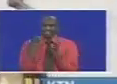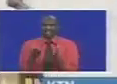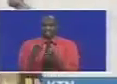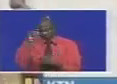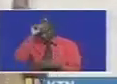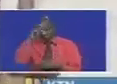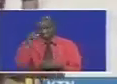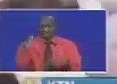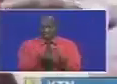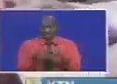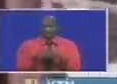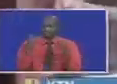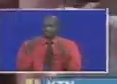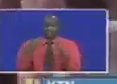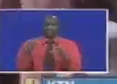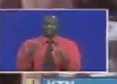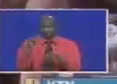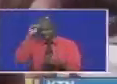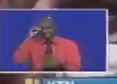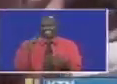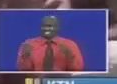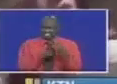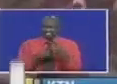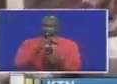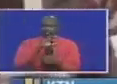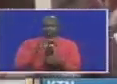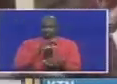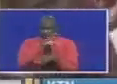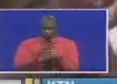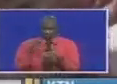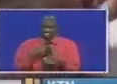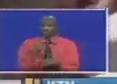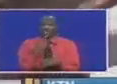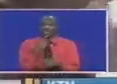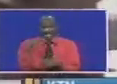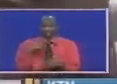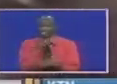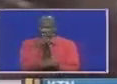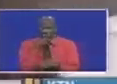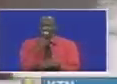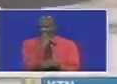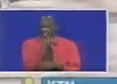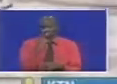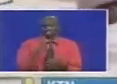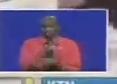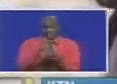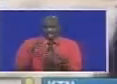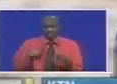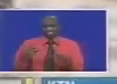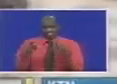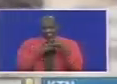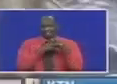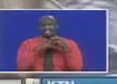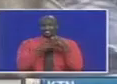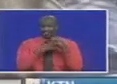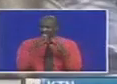is among the many villages in the 6 constituencies in Turkana facing drought, with each constituency getting 700 bags of